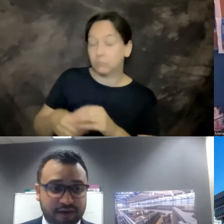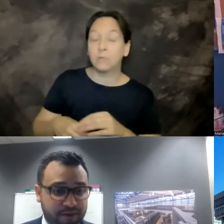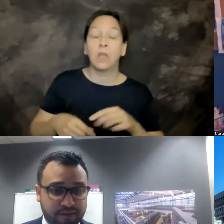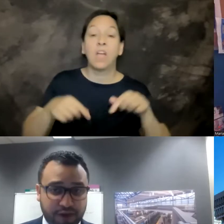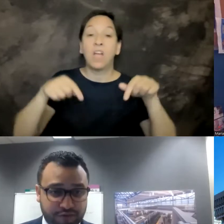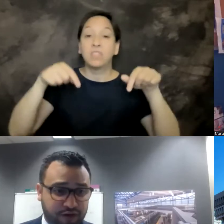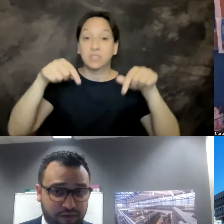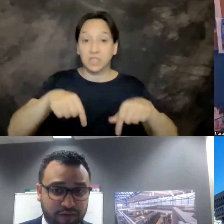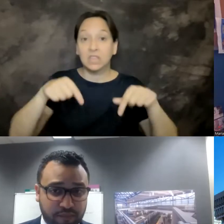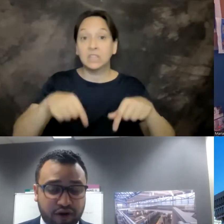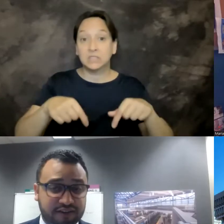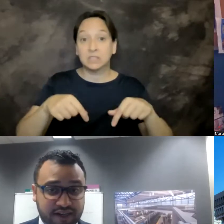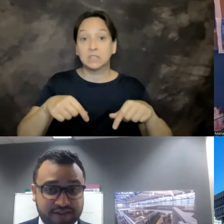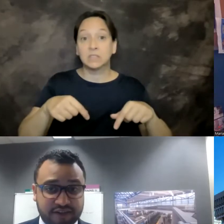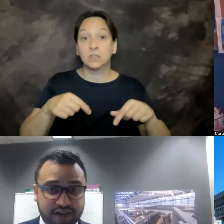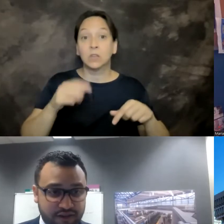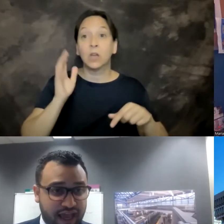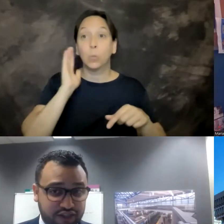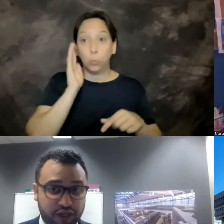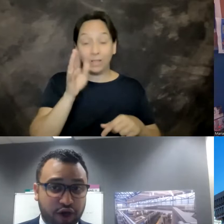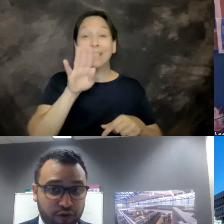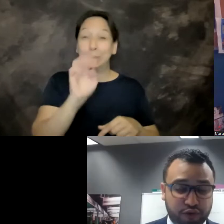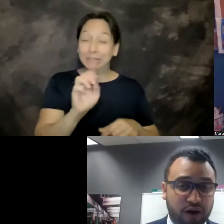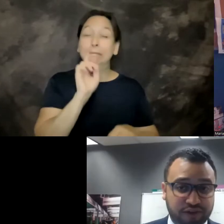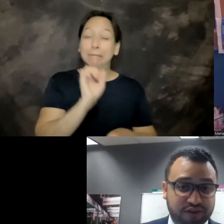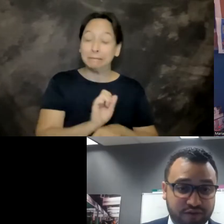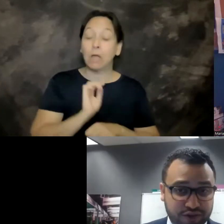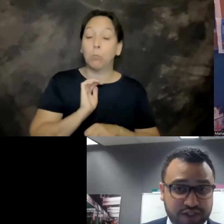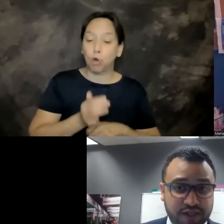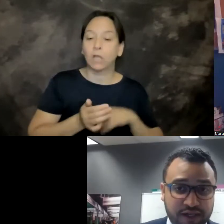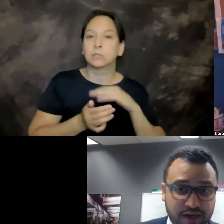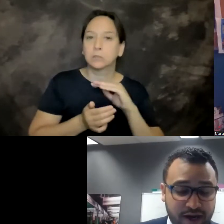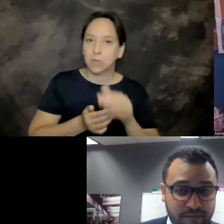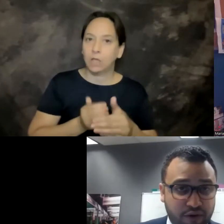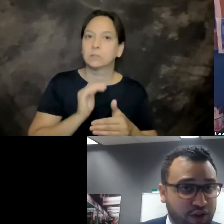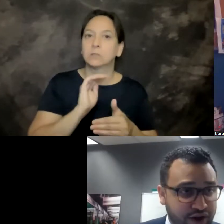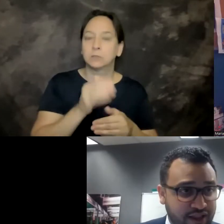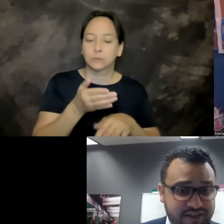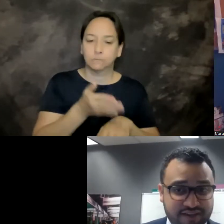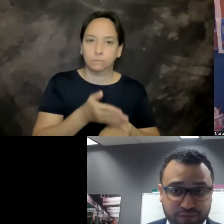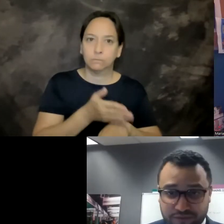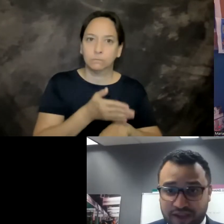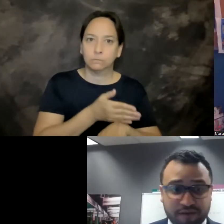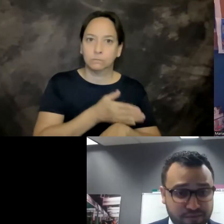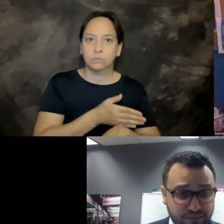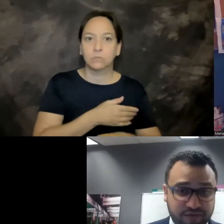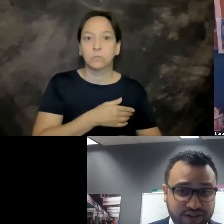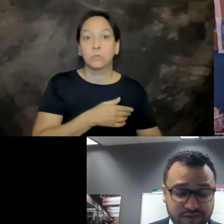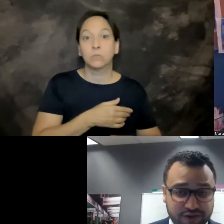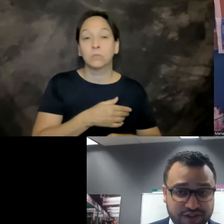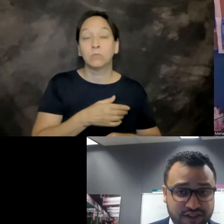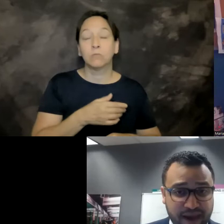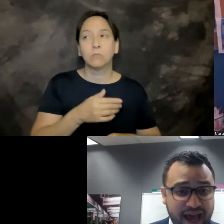is going to be a bit of an involving process as we go throughout this diversion. There are a lot of lessons that we've taken from